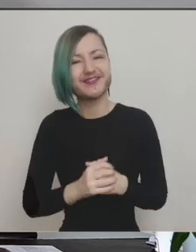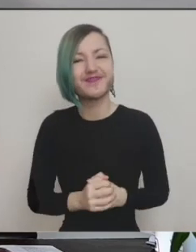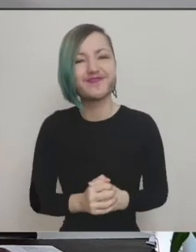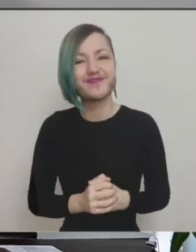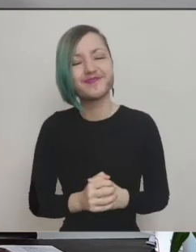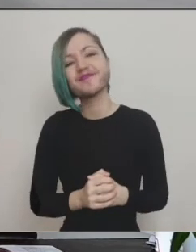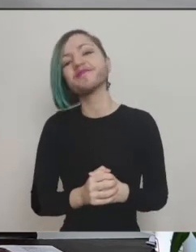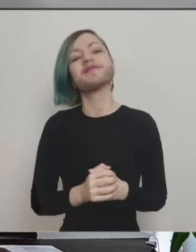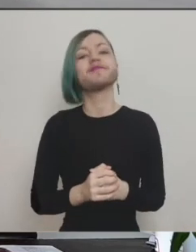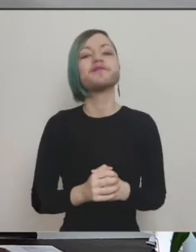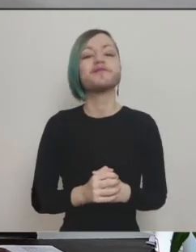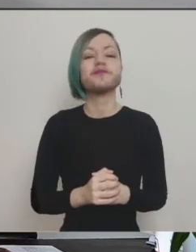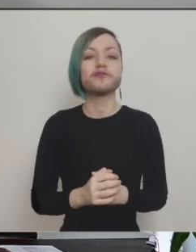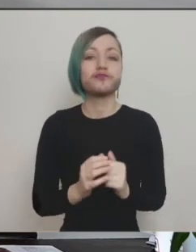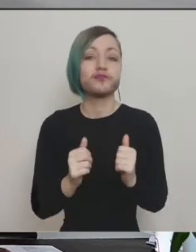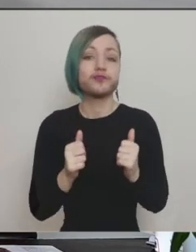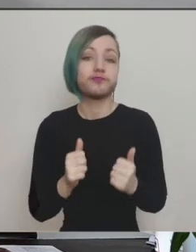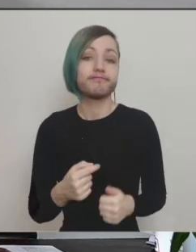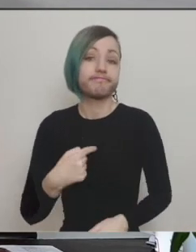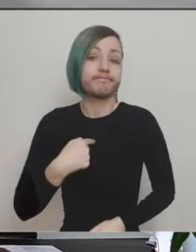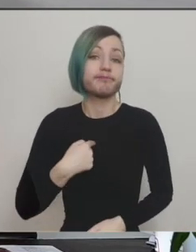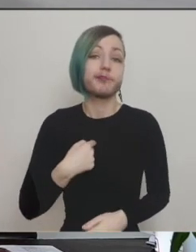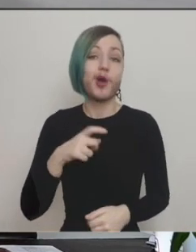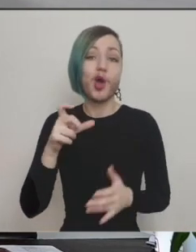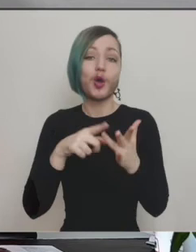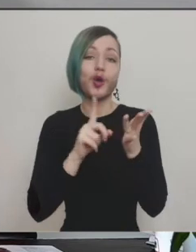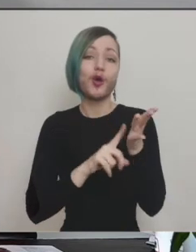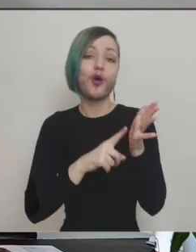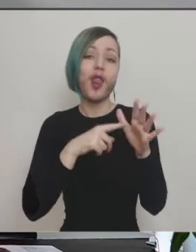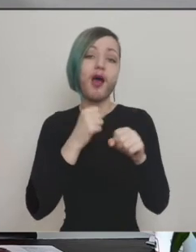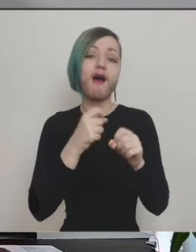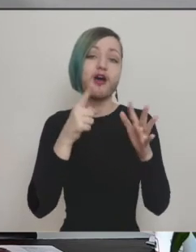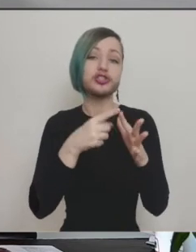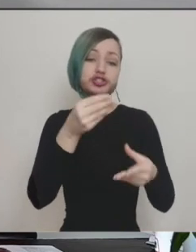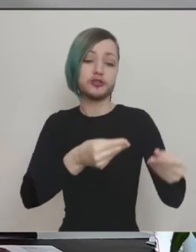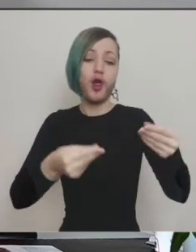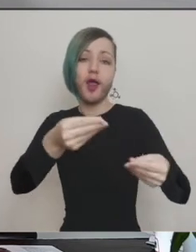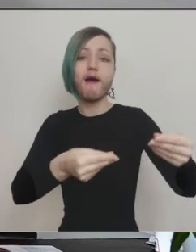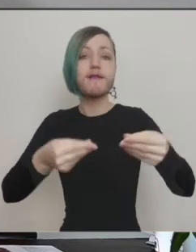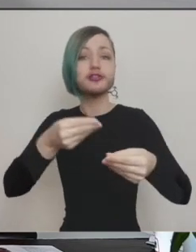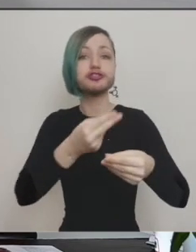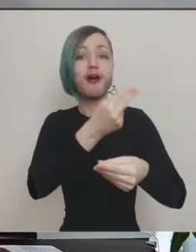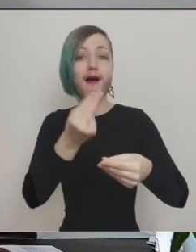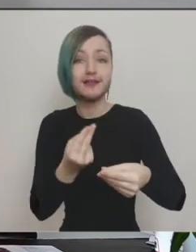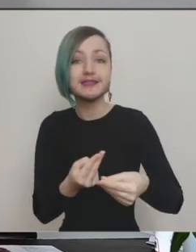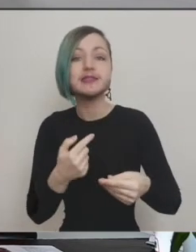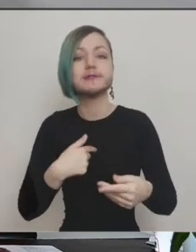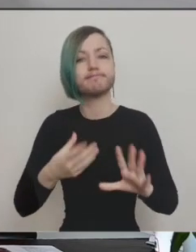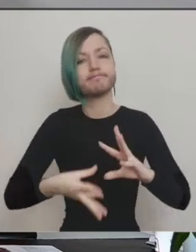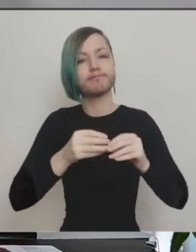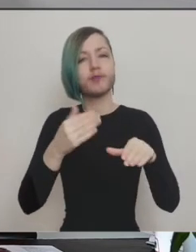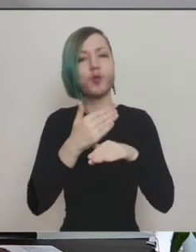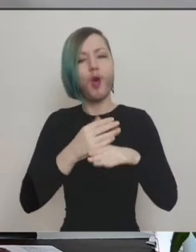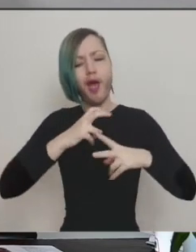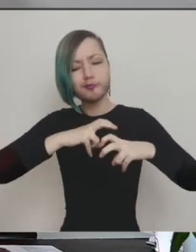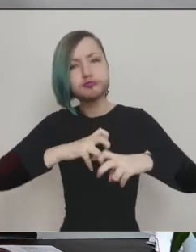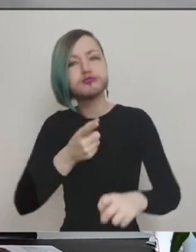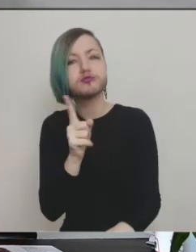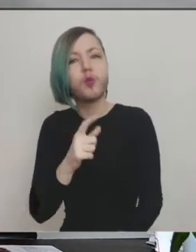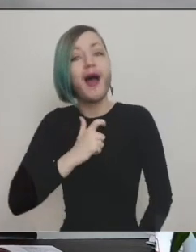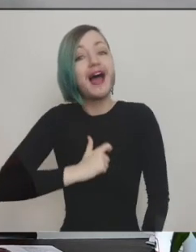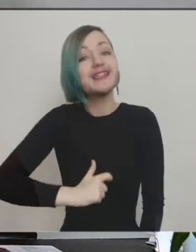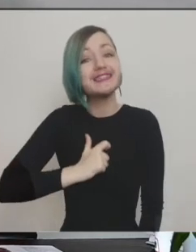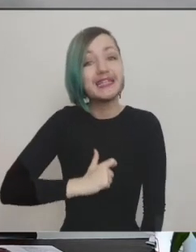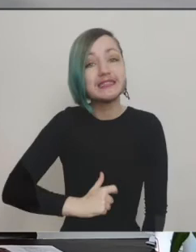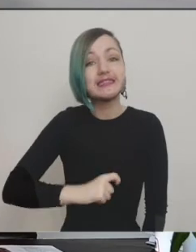today. So, I am a collage artist. I make work which explores identity